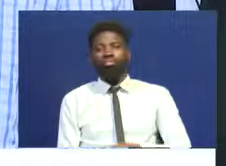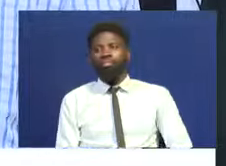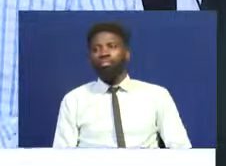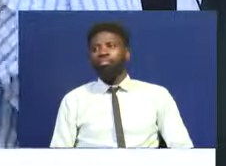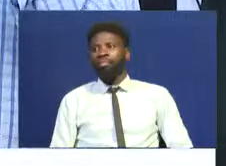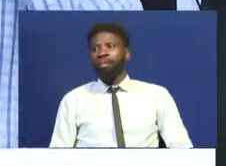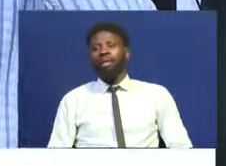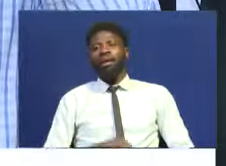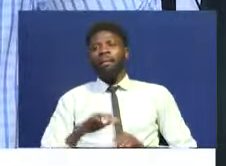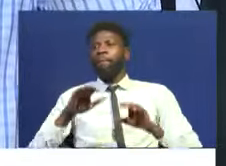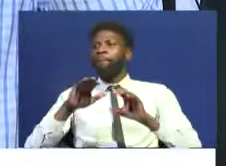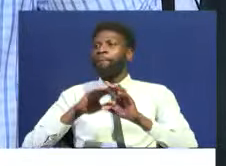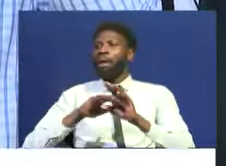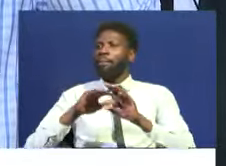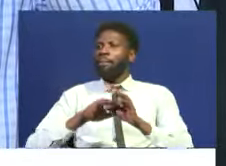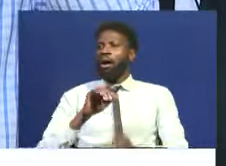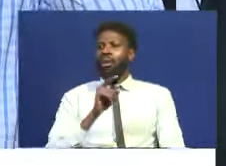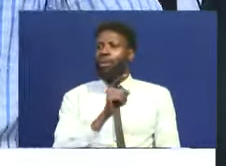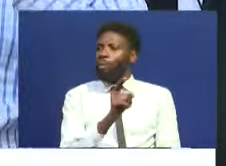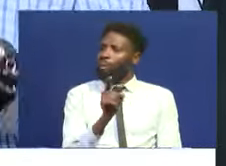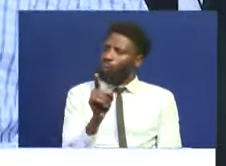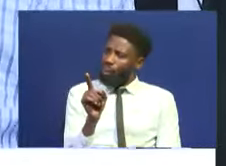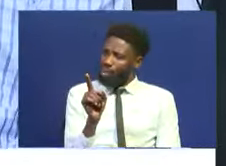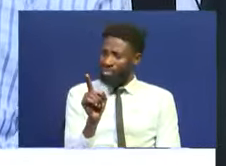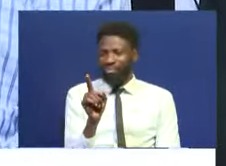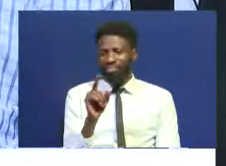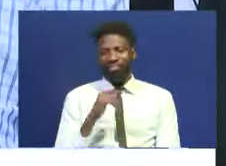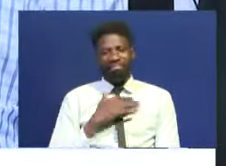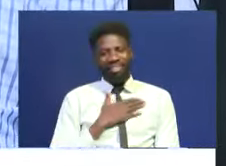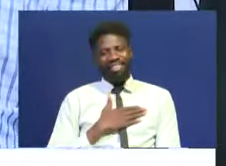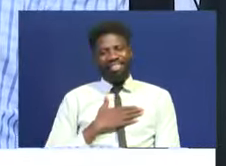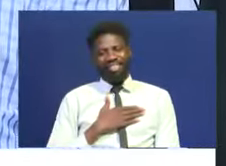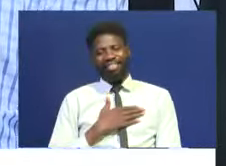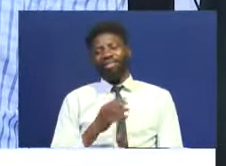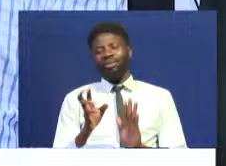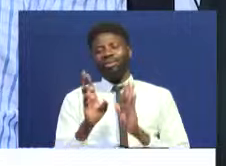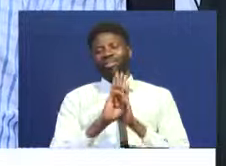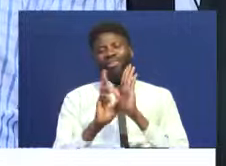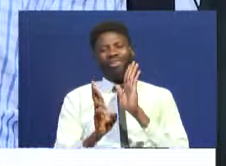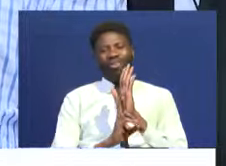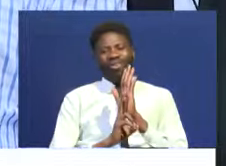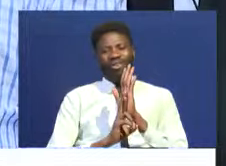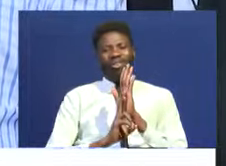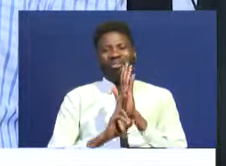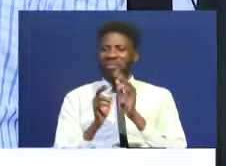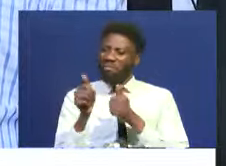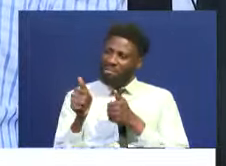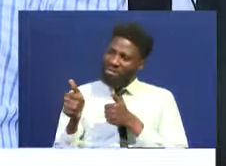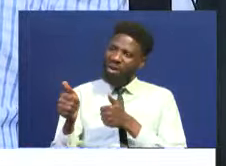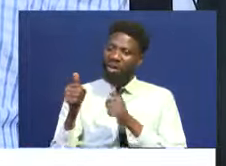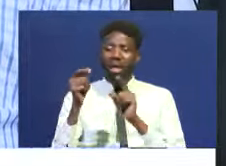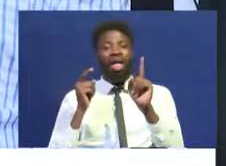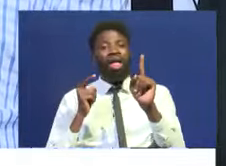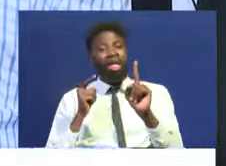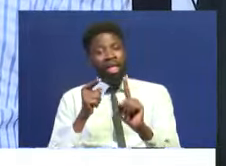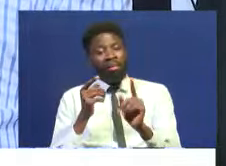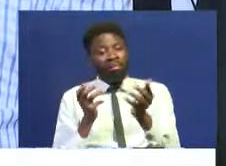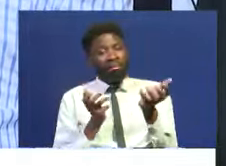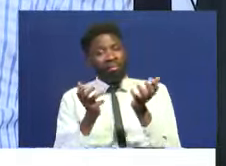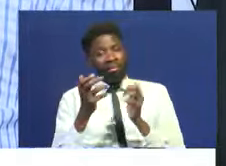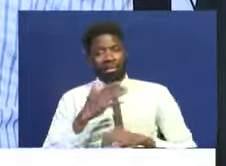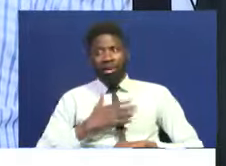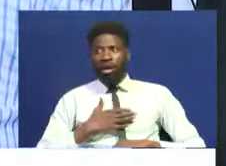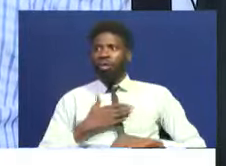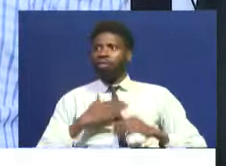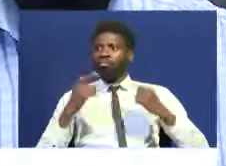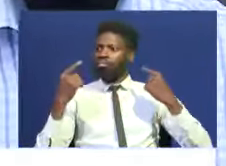all members to adhere to these standards, ensuring that our businesses not only thrive but also contribute positively